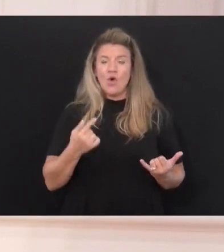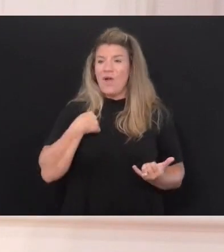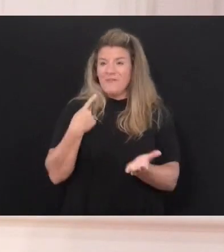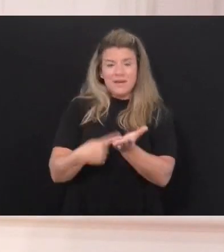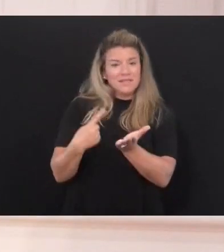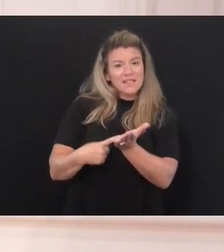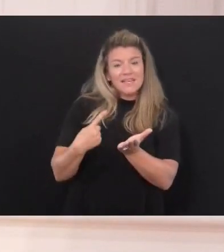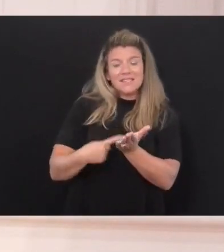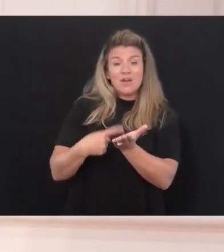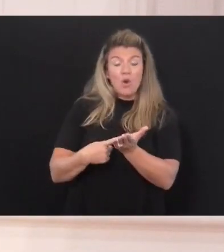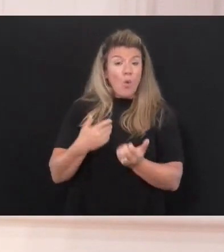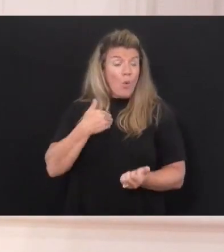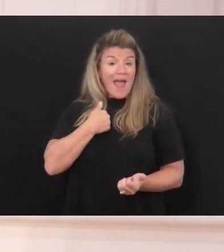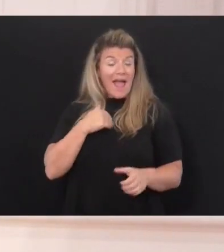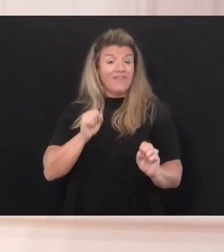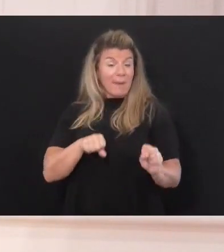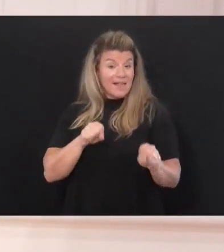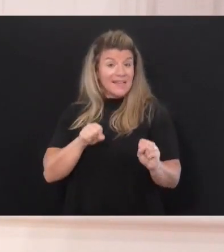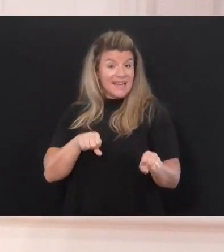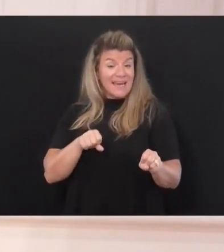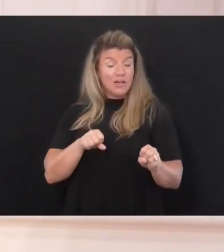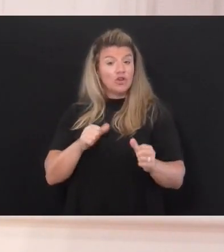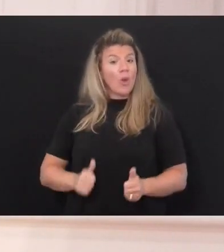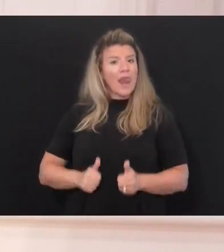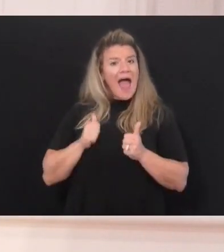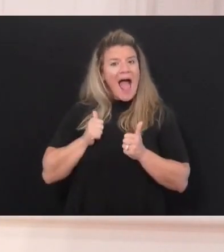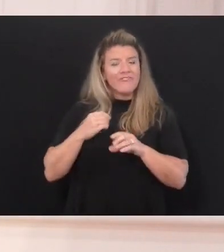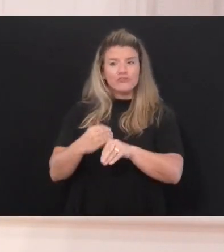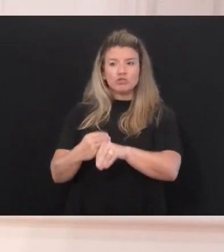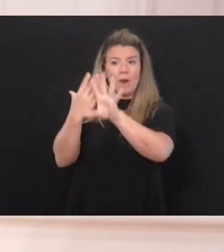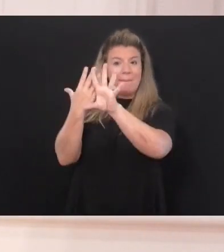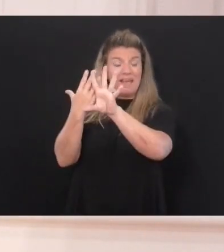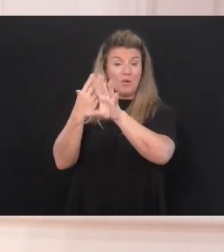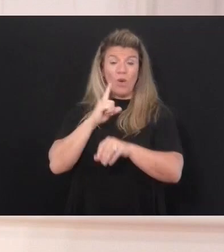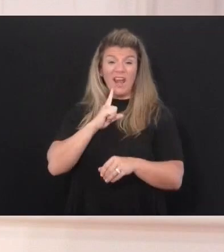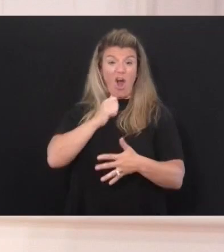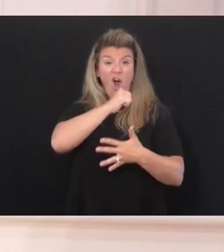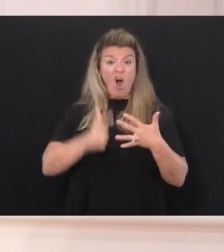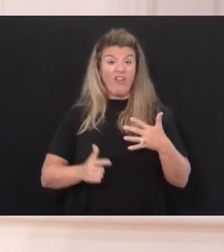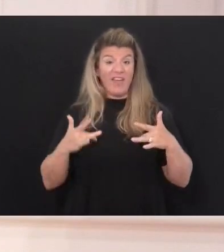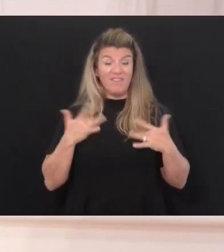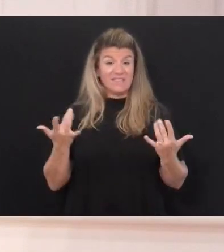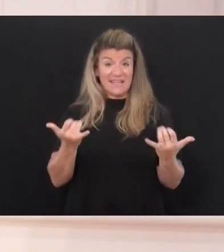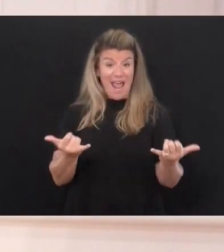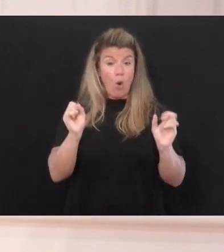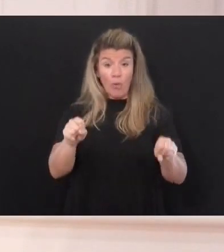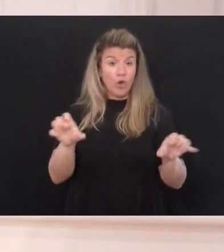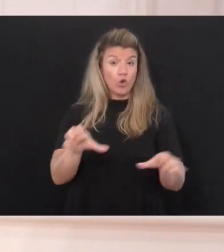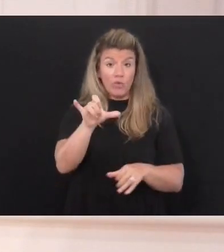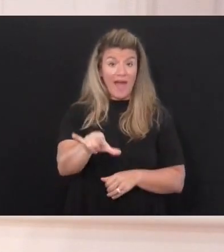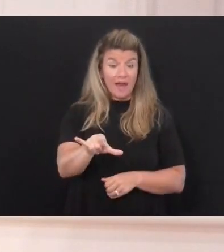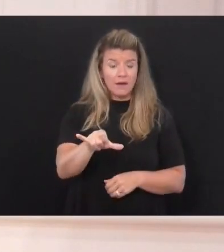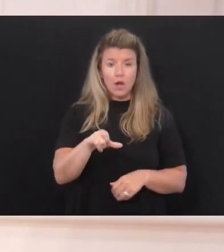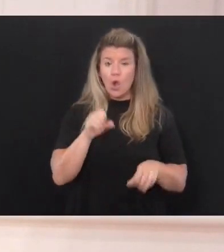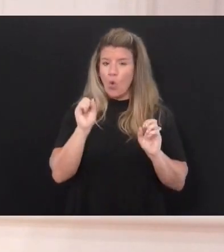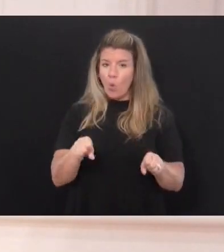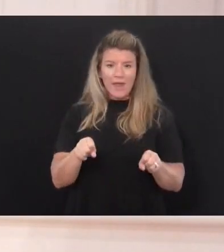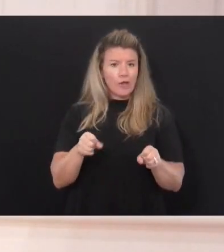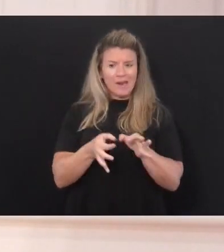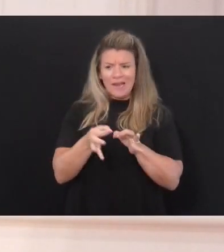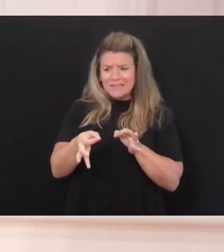do here. I got a lot to do to try to take care of people, and I've not put out there a bunch of my pet projects